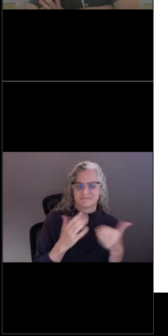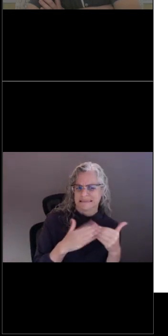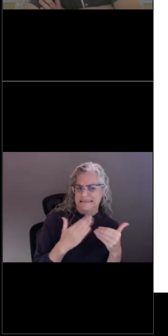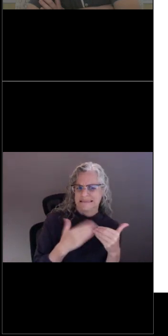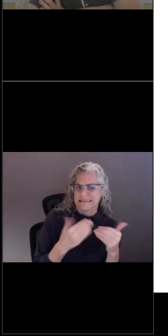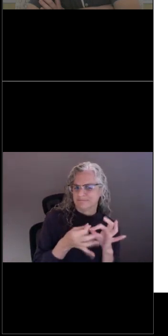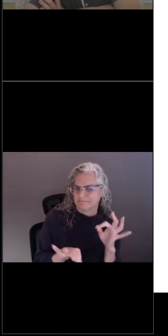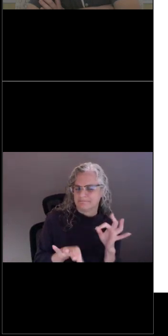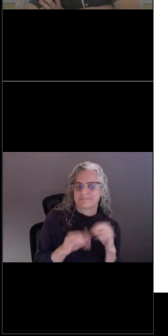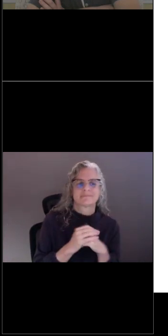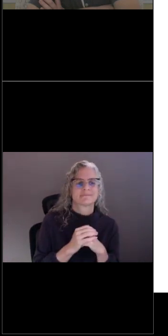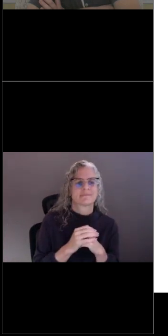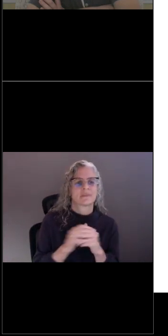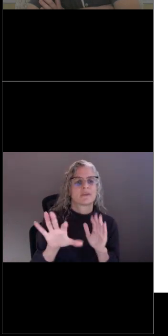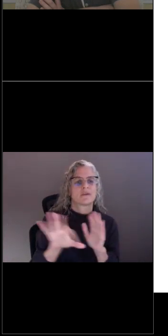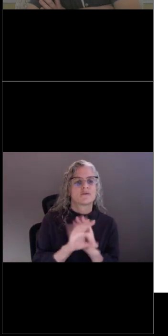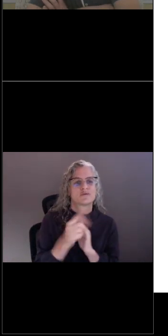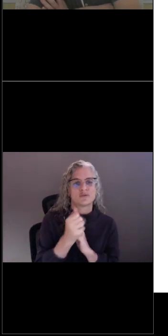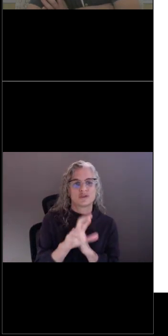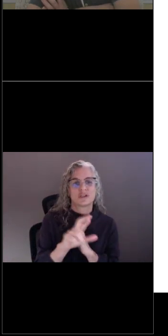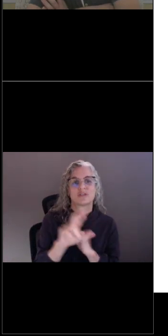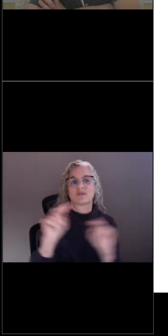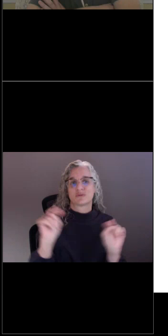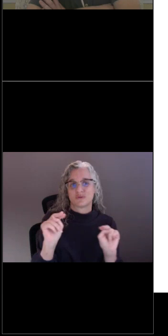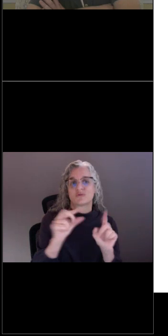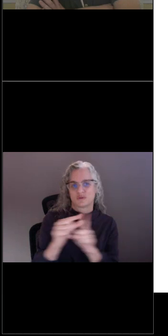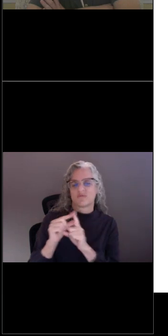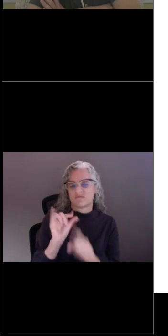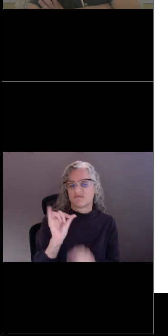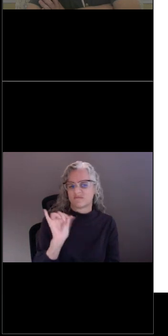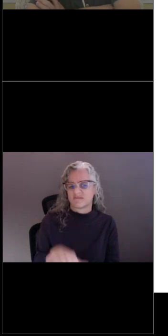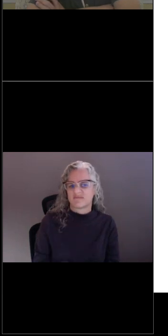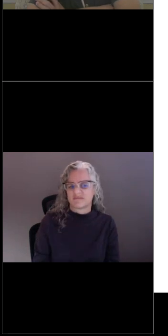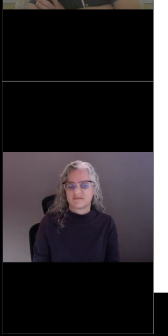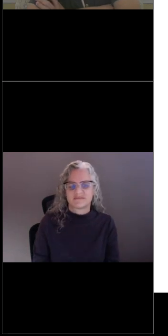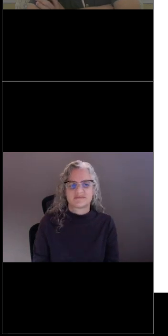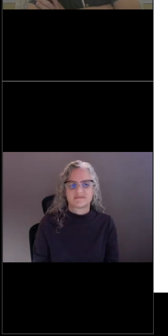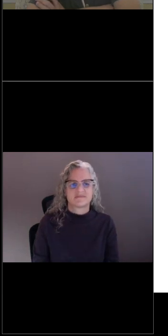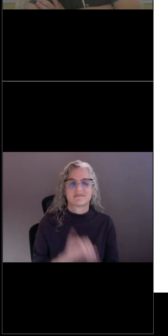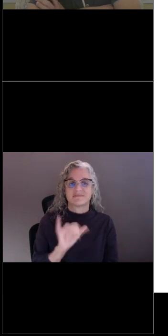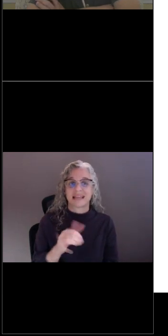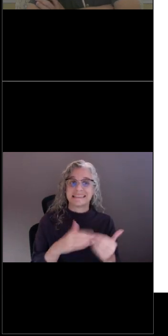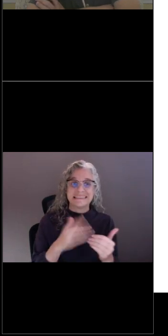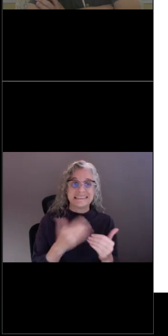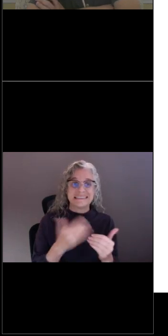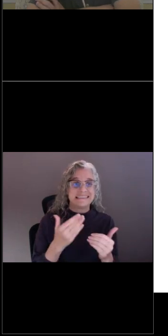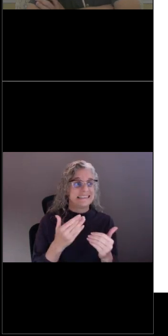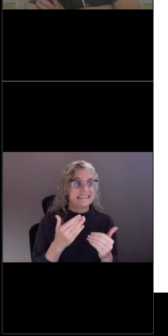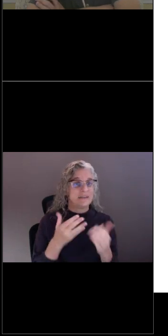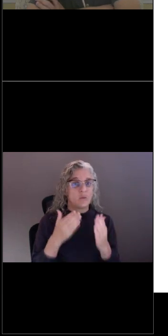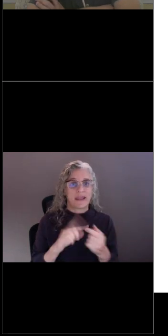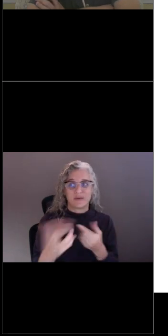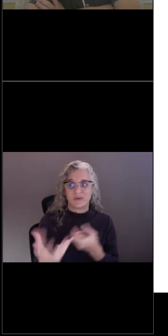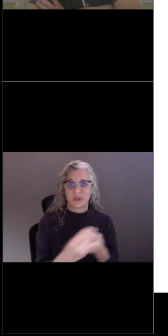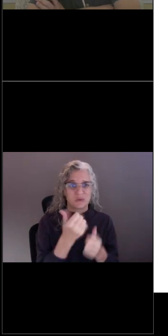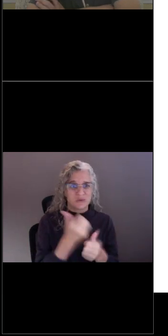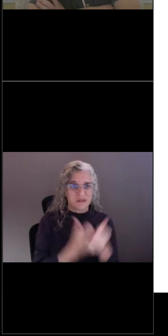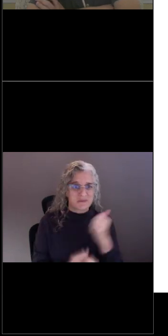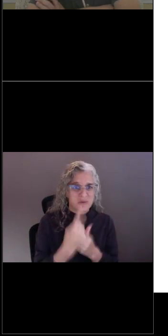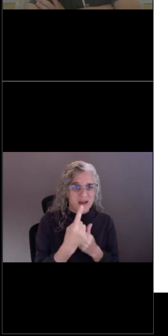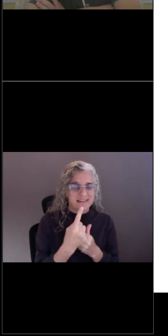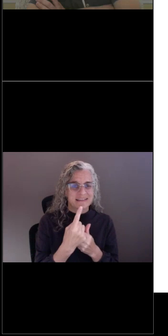start with choosing gender neutral terms whenever you can, because this is the easiest way to include everyone, right? Rather than using a